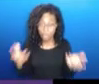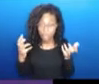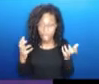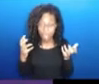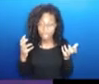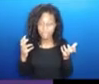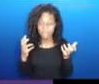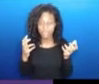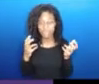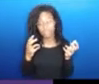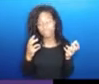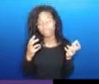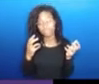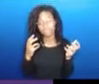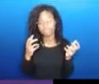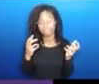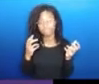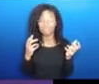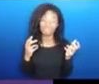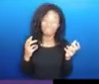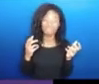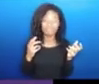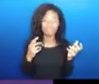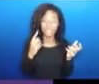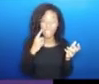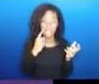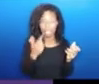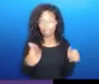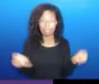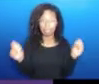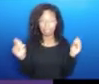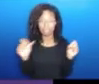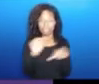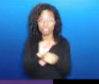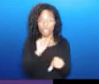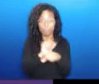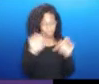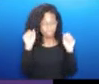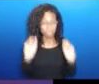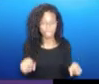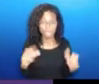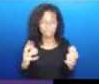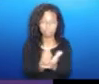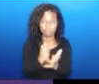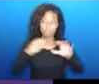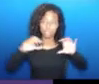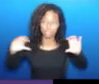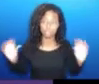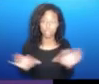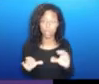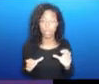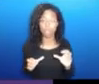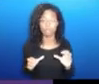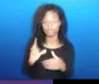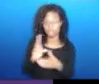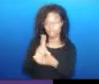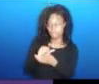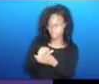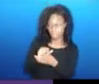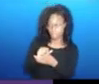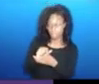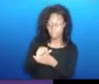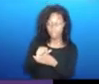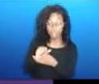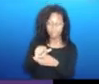disabilities can fill any type of job position. Finding something for career-minded professionals